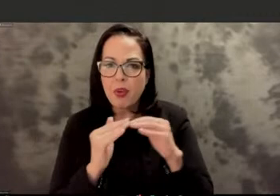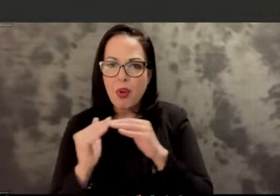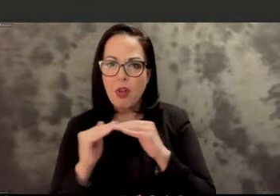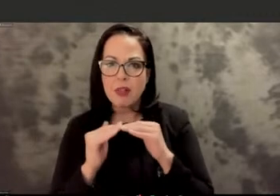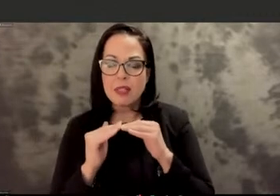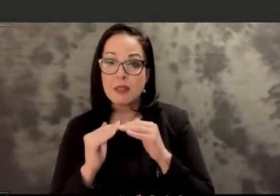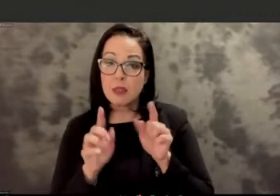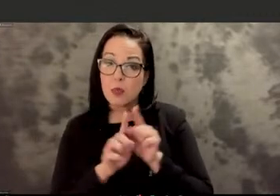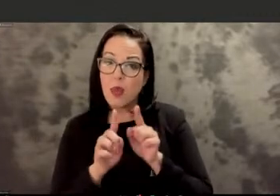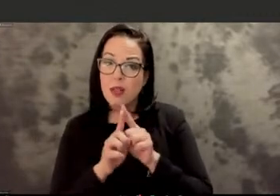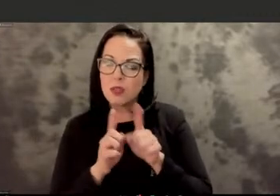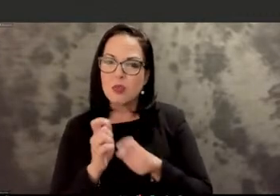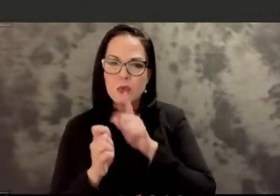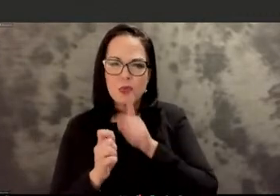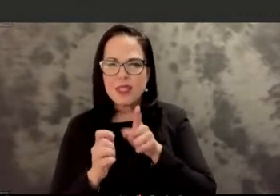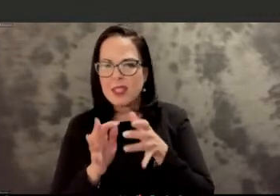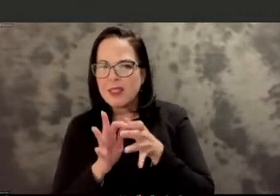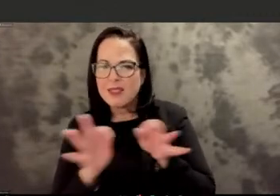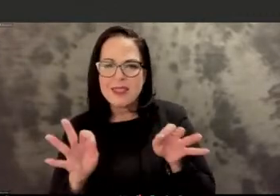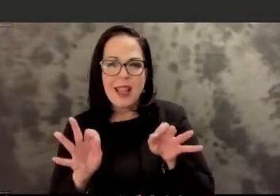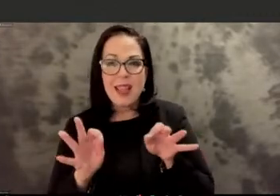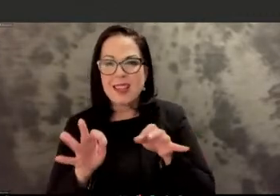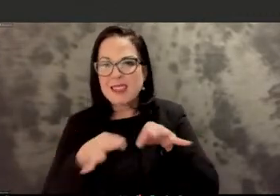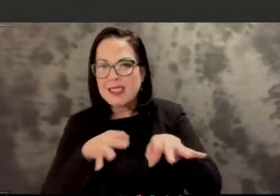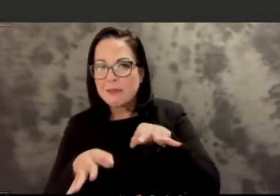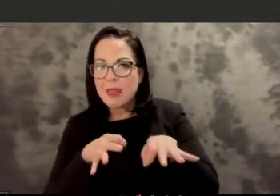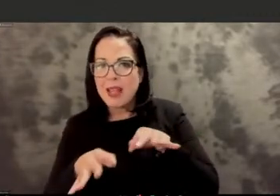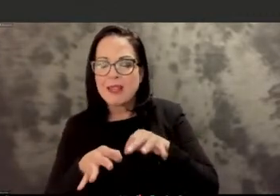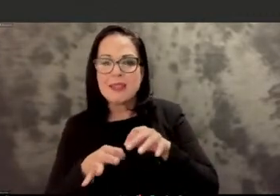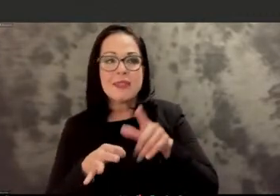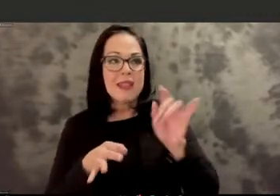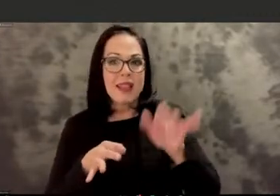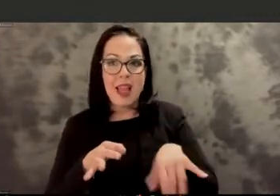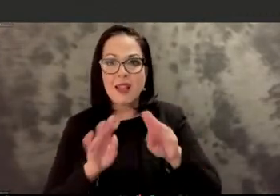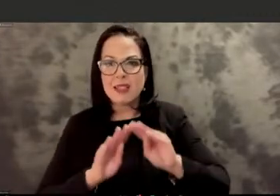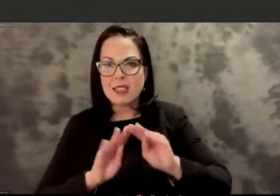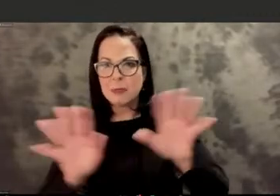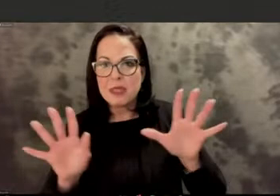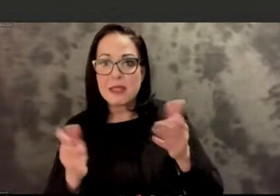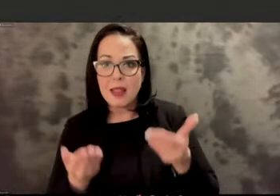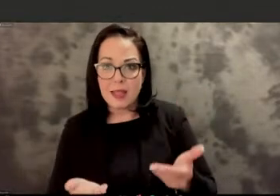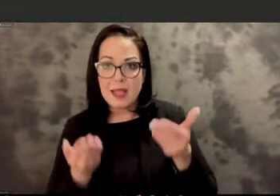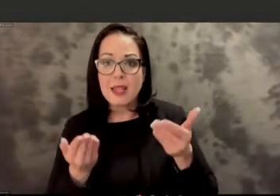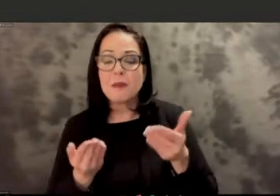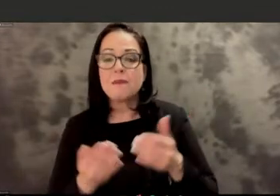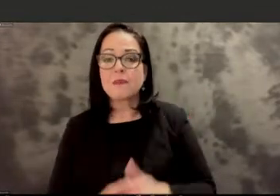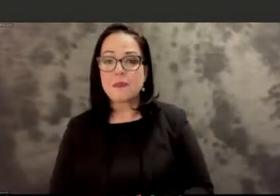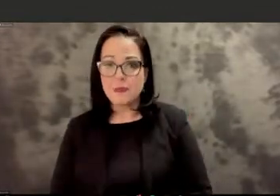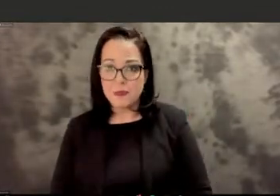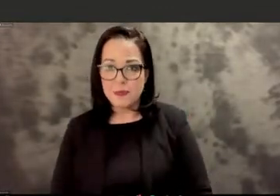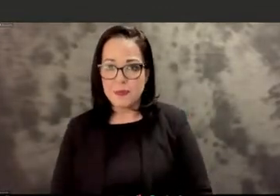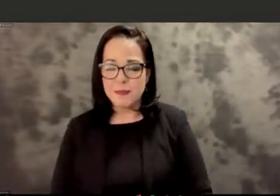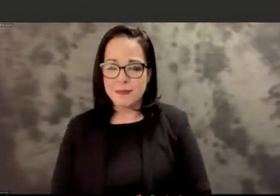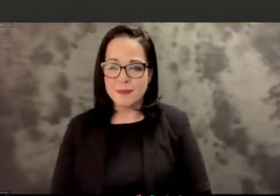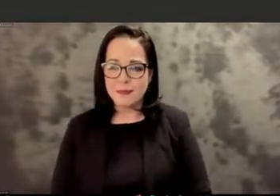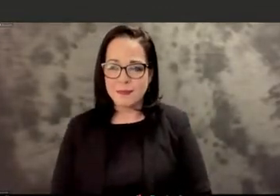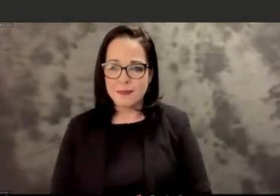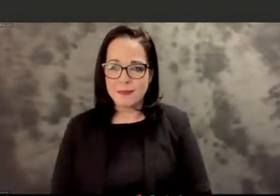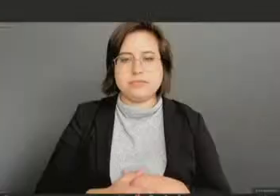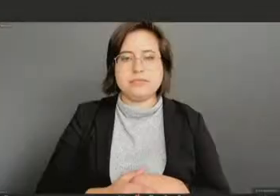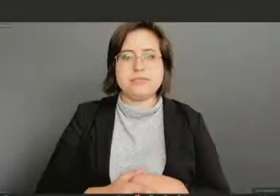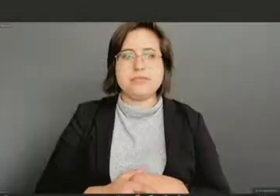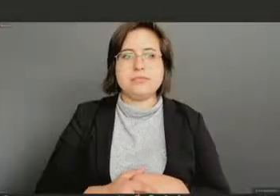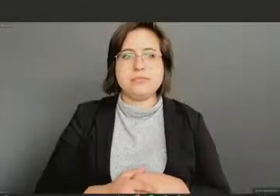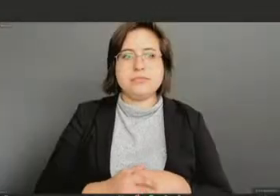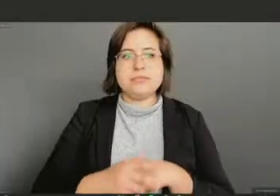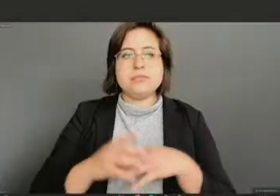as to articulate the discrimination that she faces explicitly. And then finally, I think we